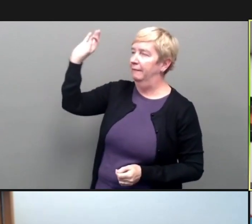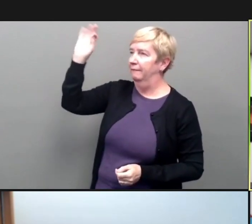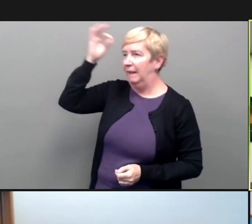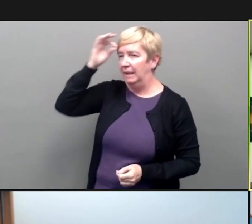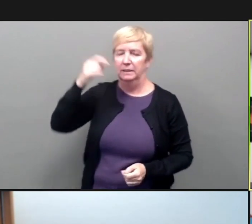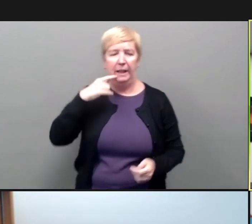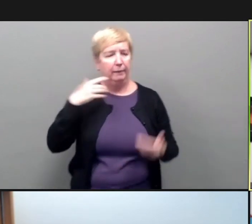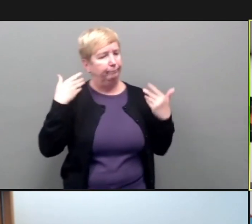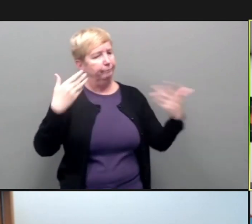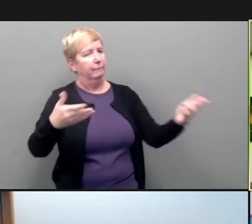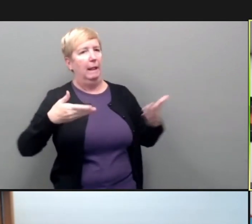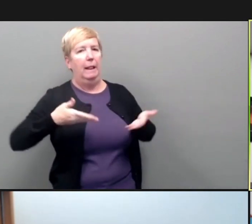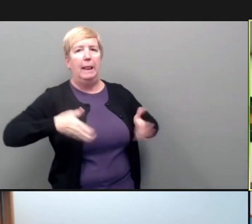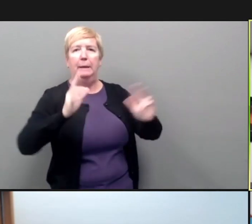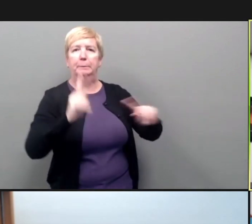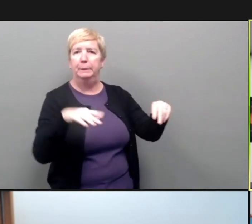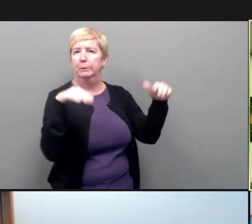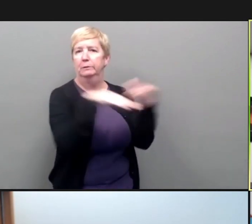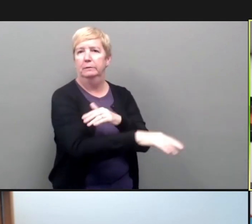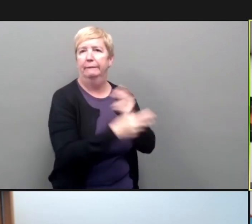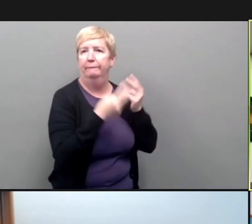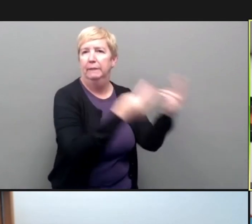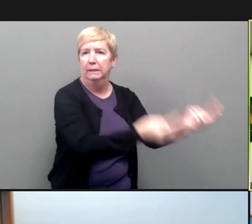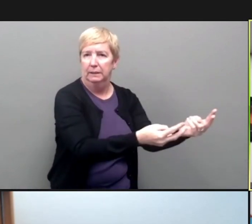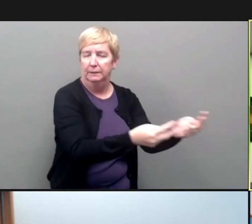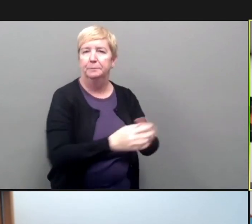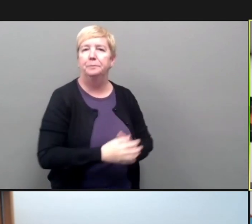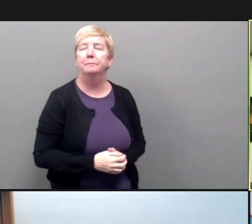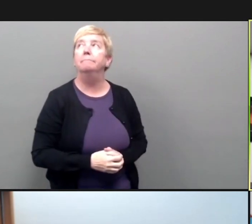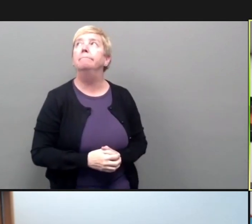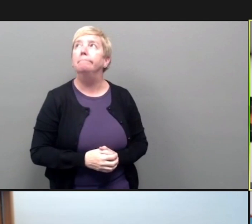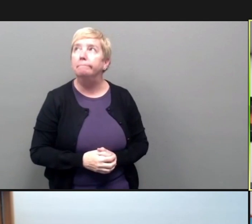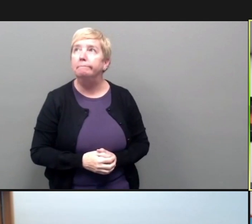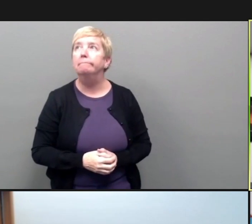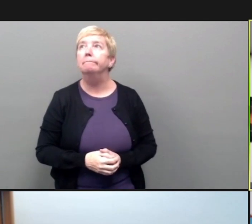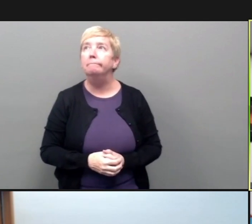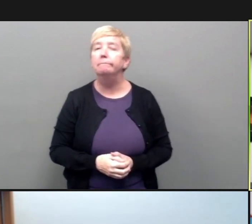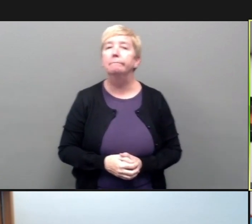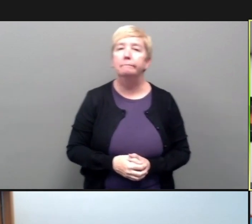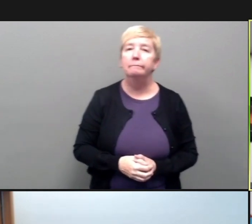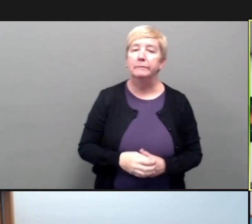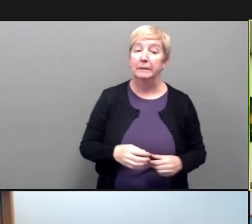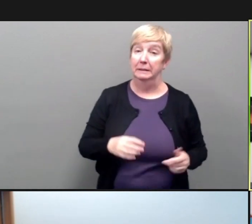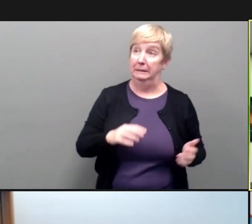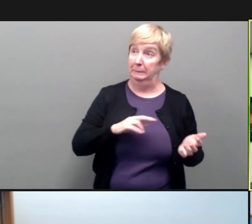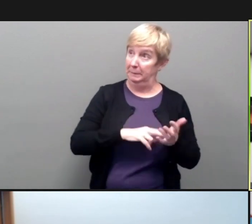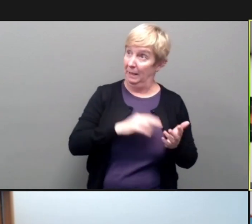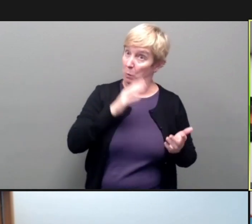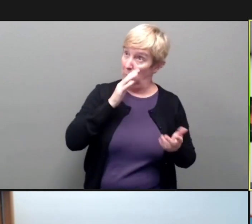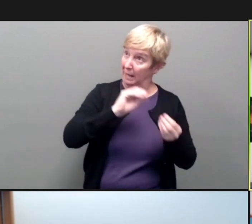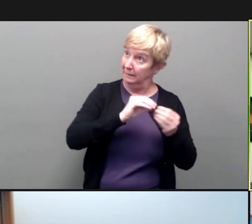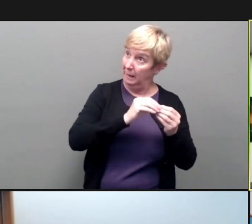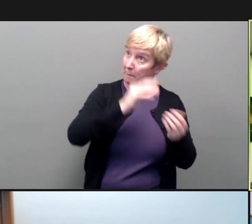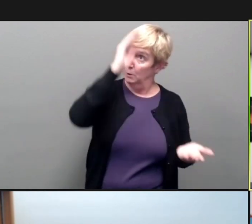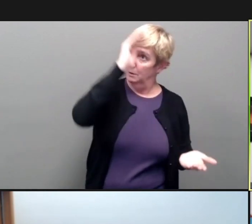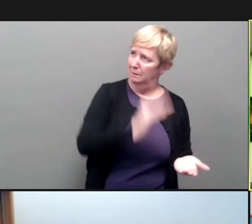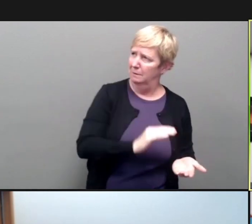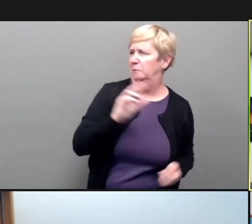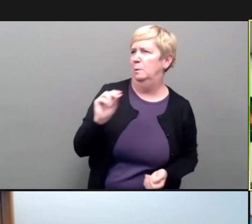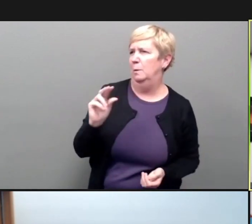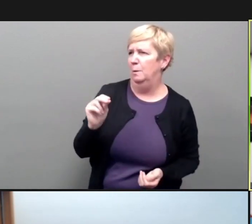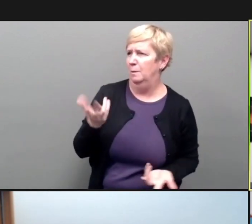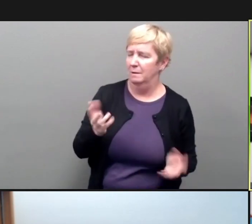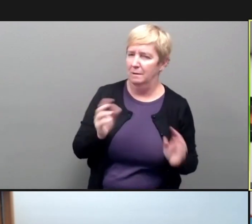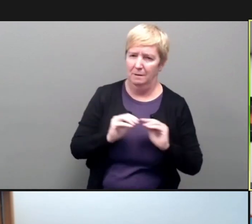in, and that is not going to reduce the number of cases in nursing